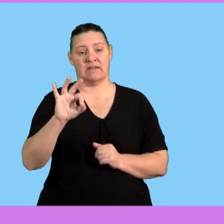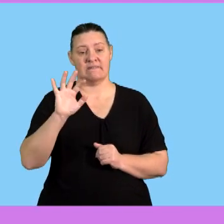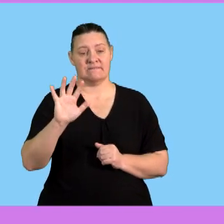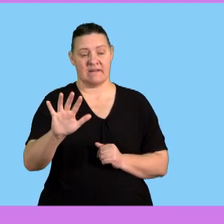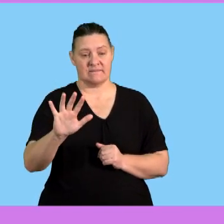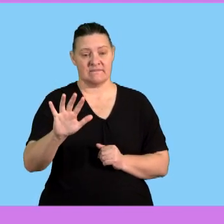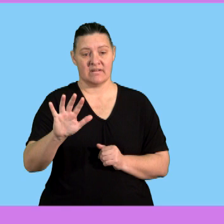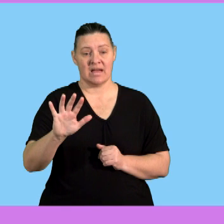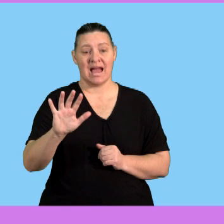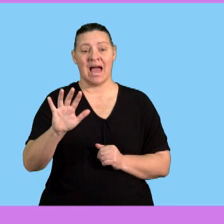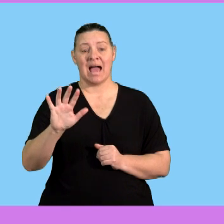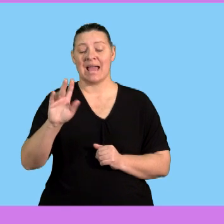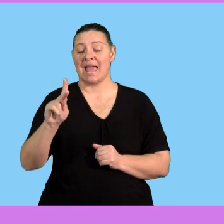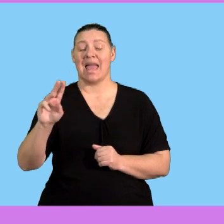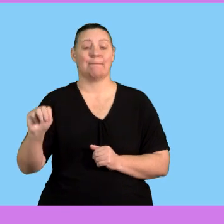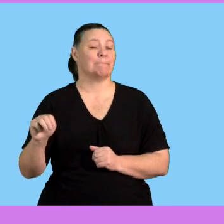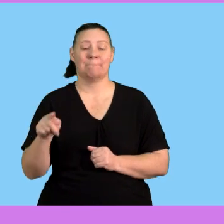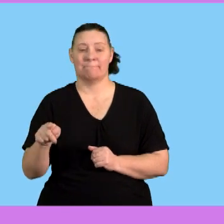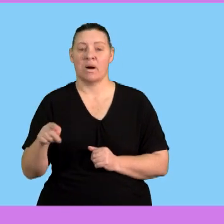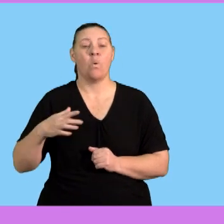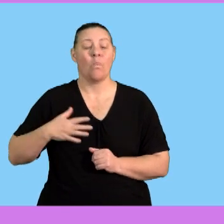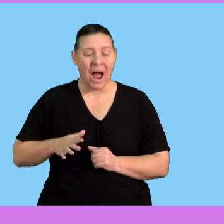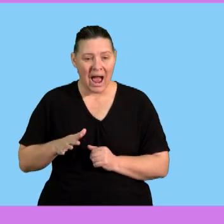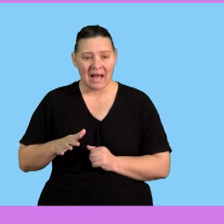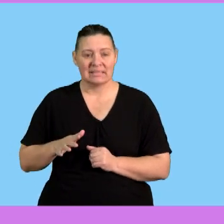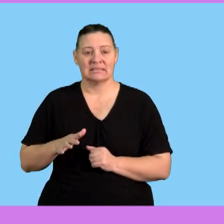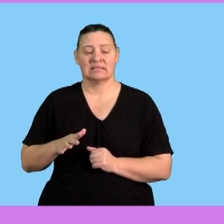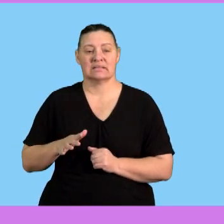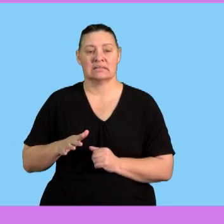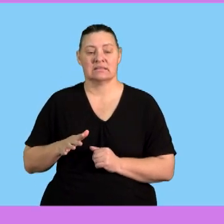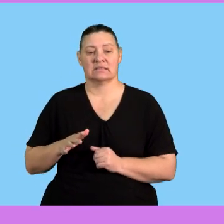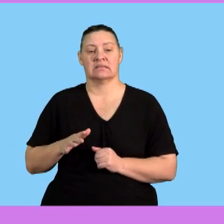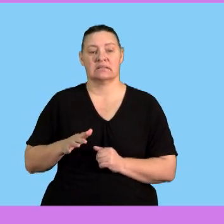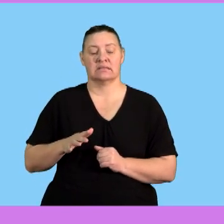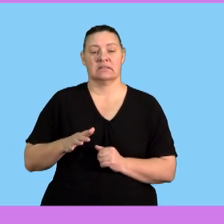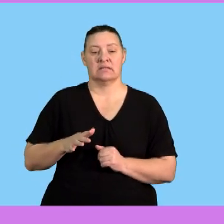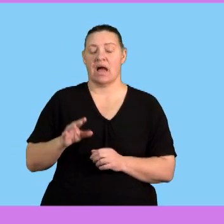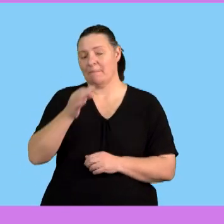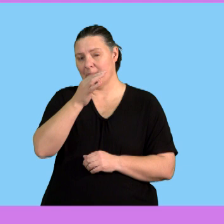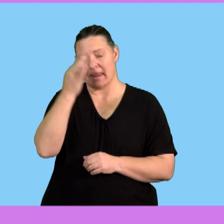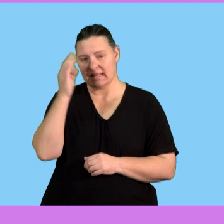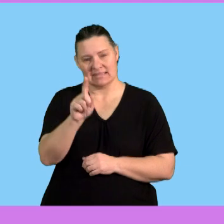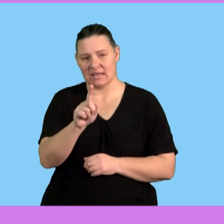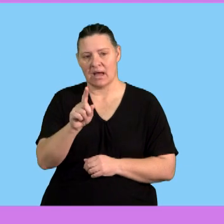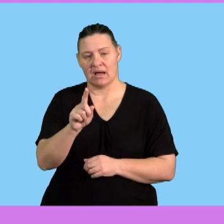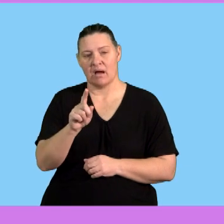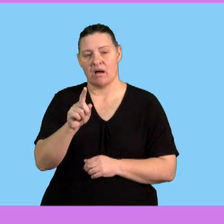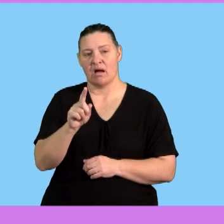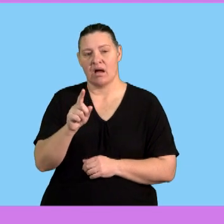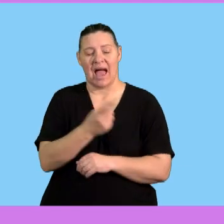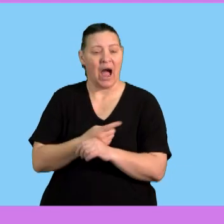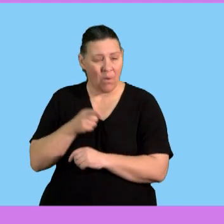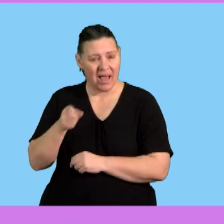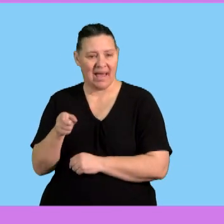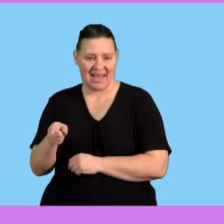3,35. But we cannot say this 3,35, it's minutes. So because now